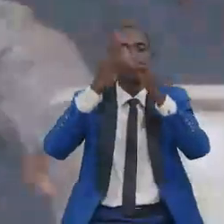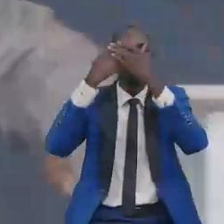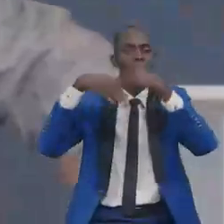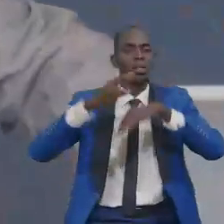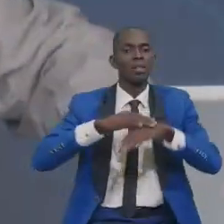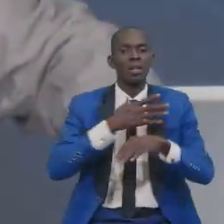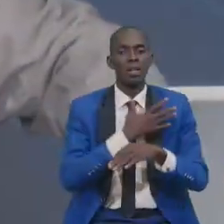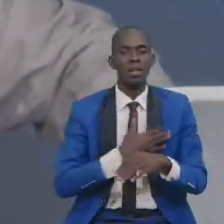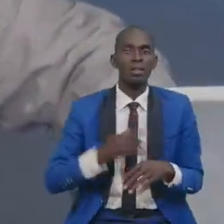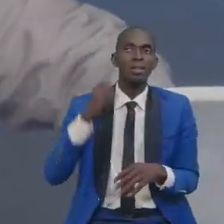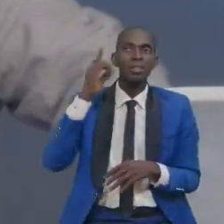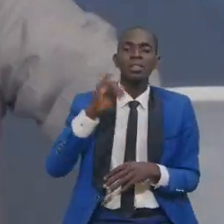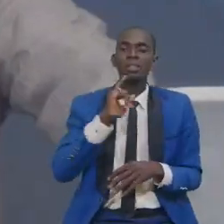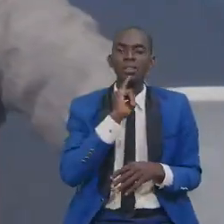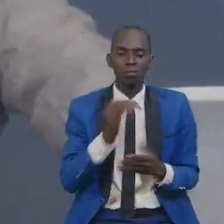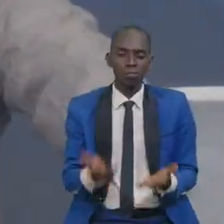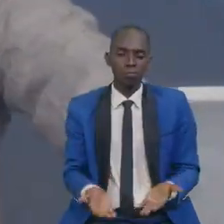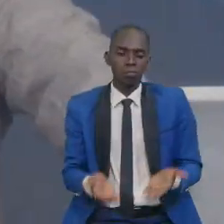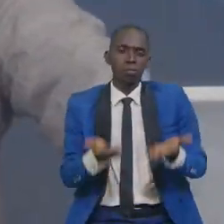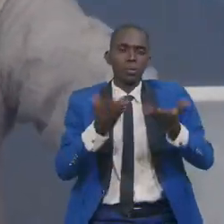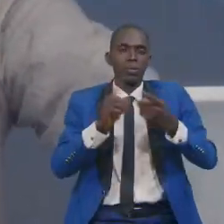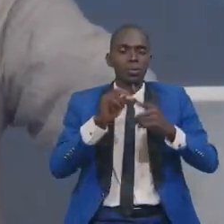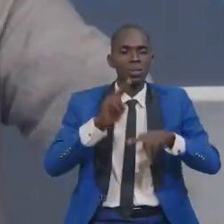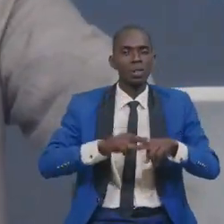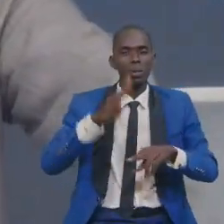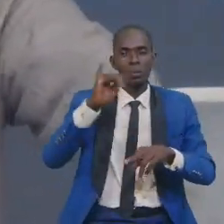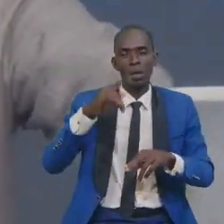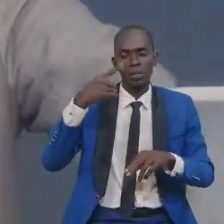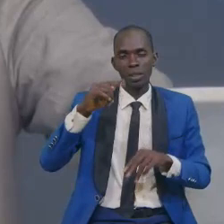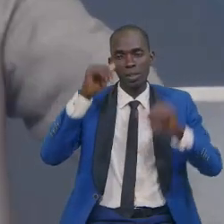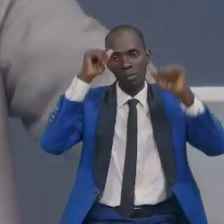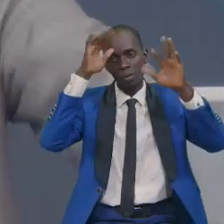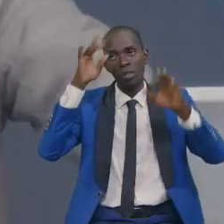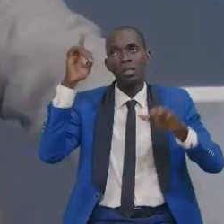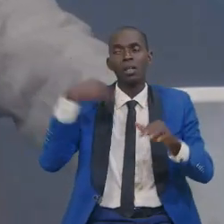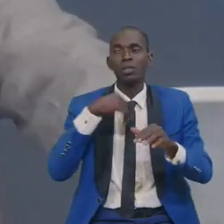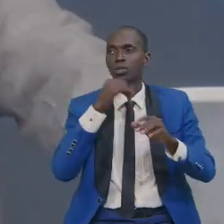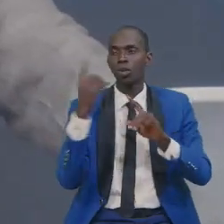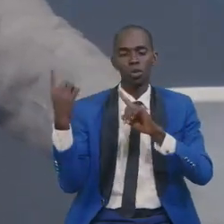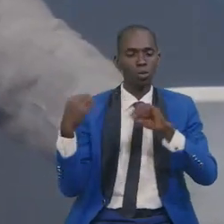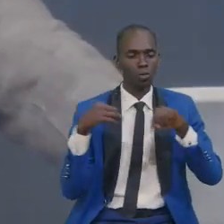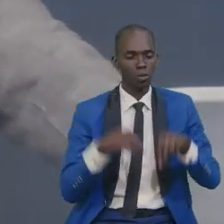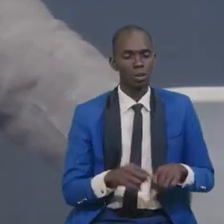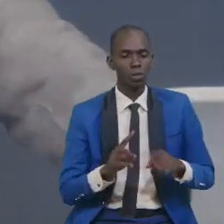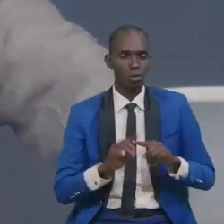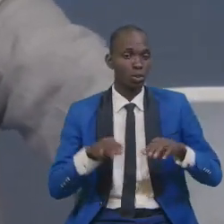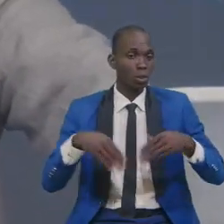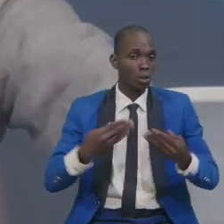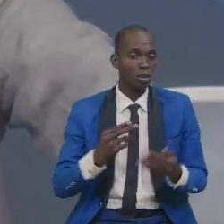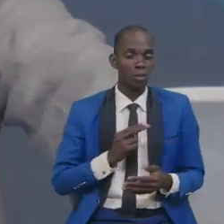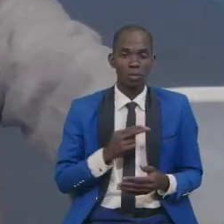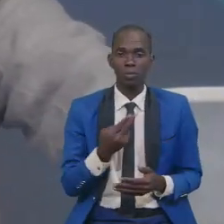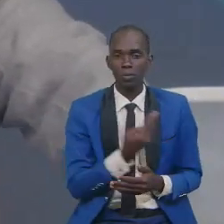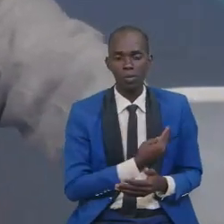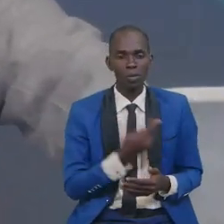to Siege by the father he has not pushed down and given us this Holy Ghost